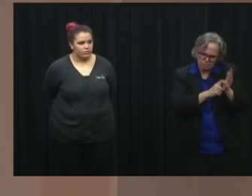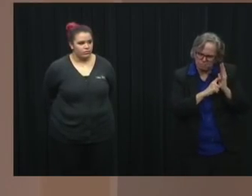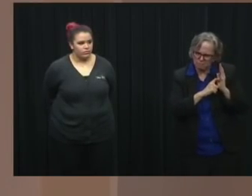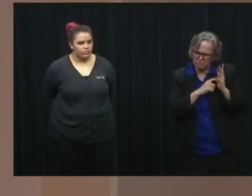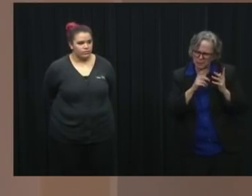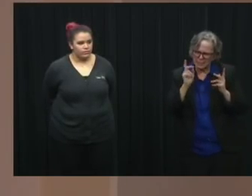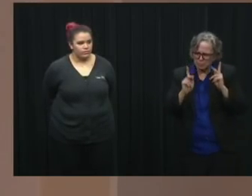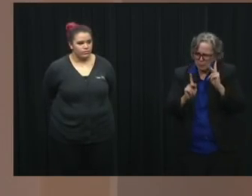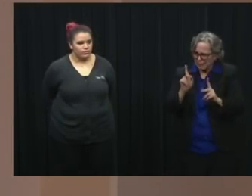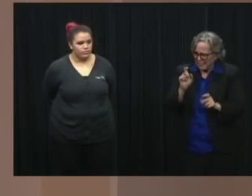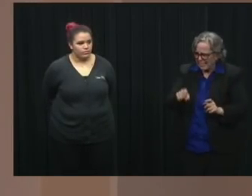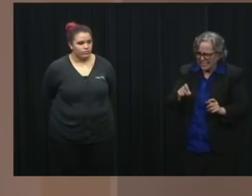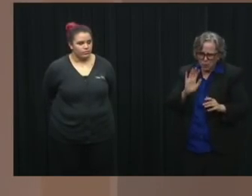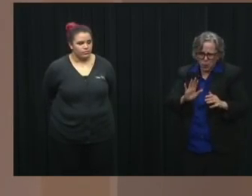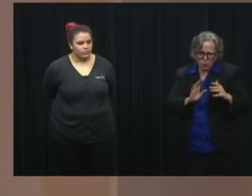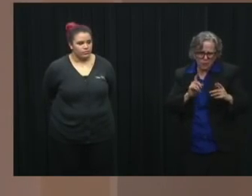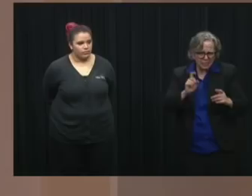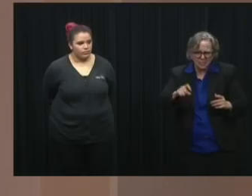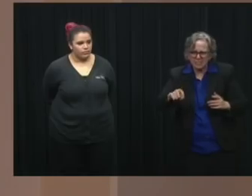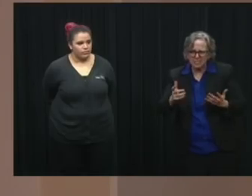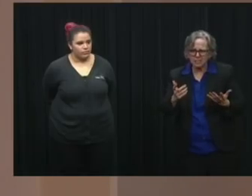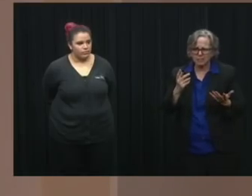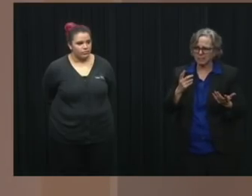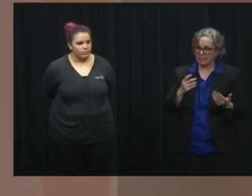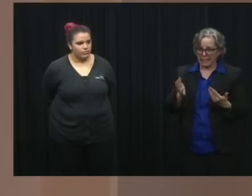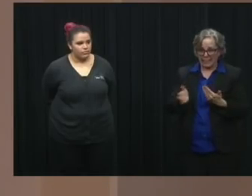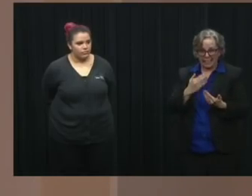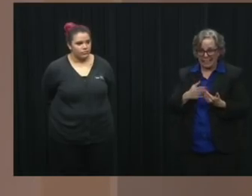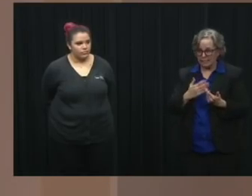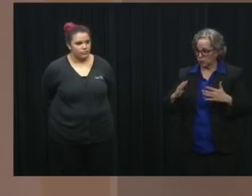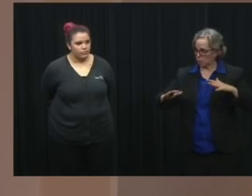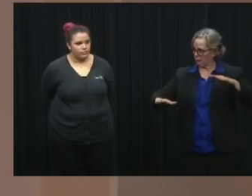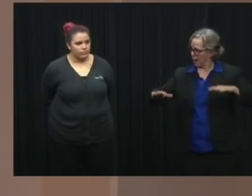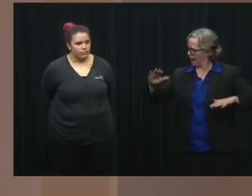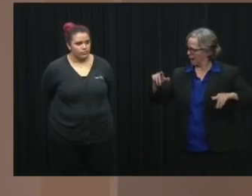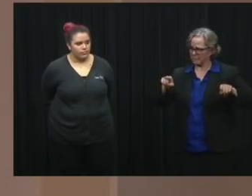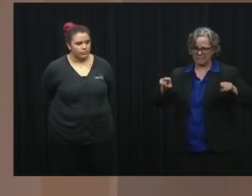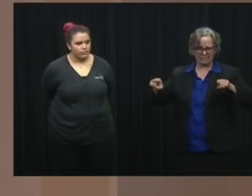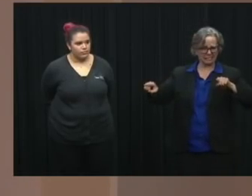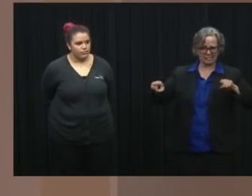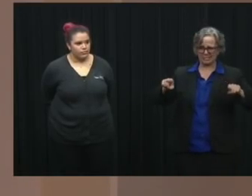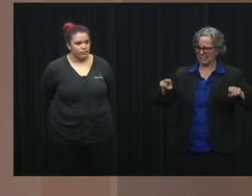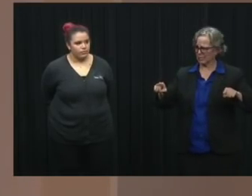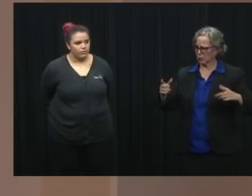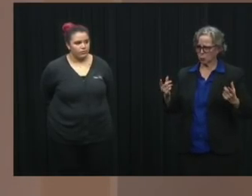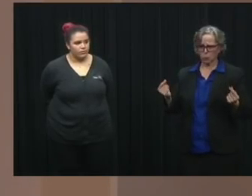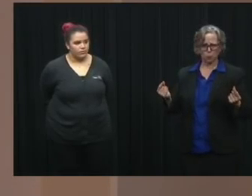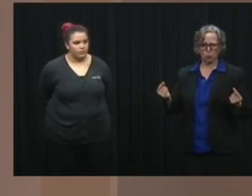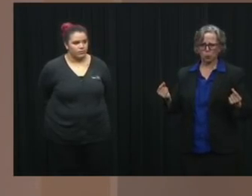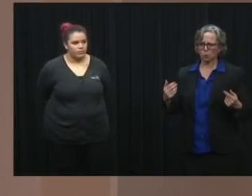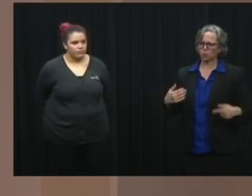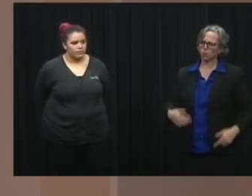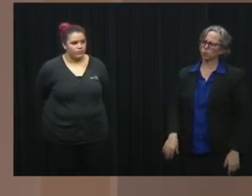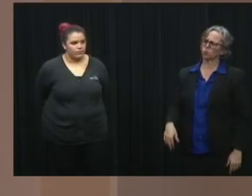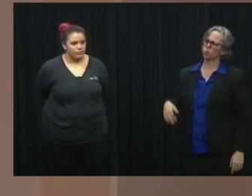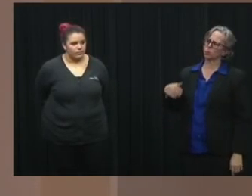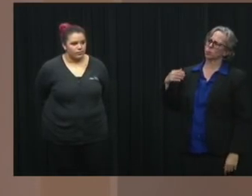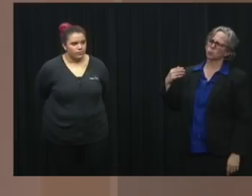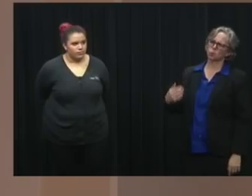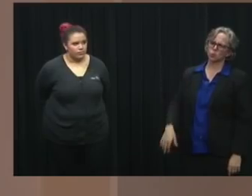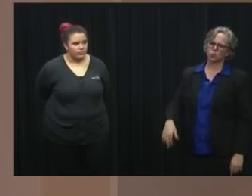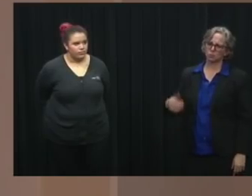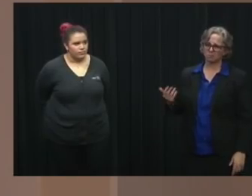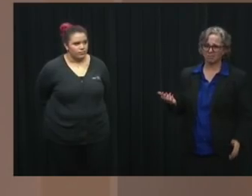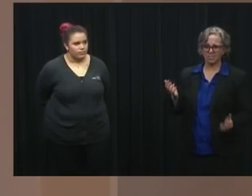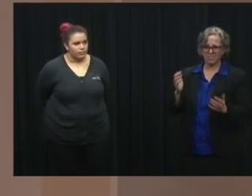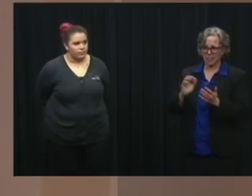It's not an easy balance. This was an informed decision